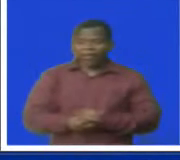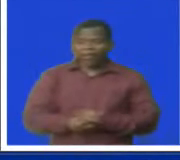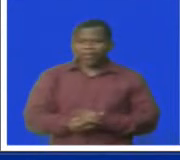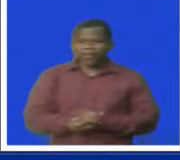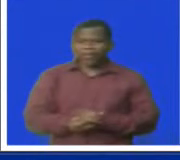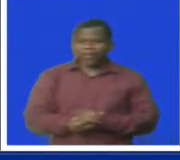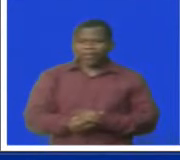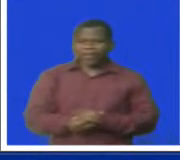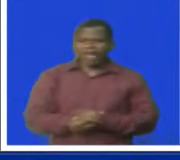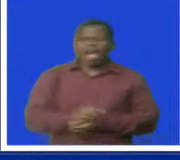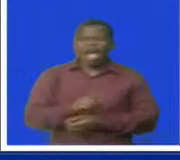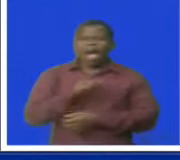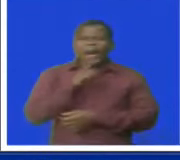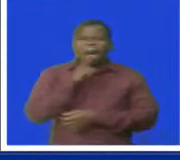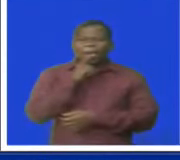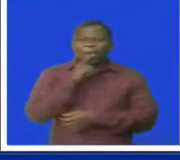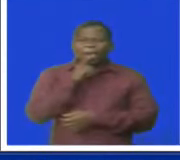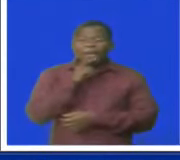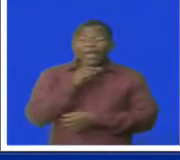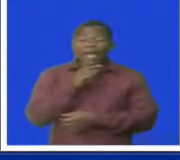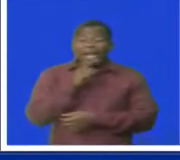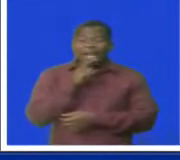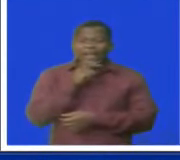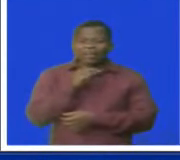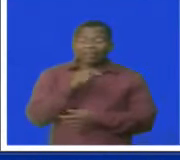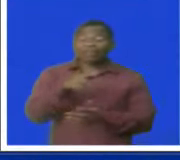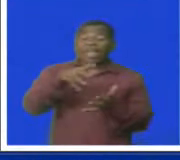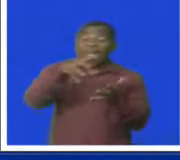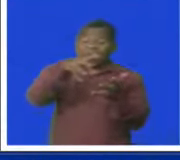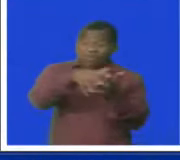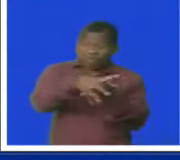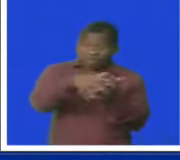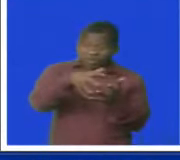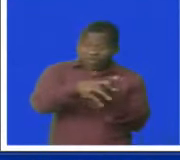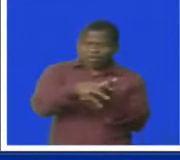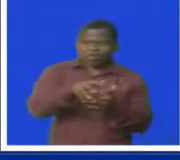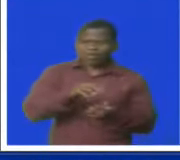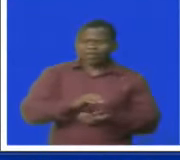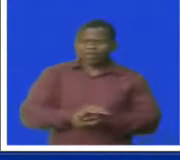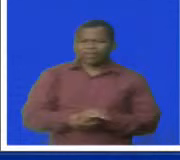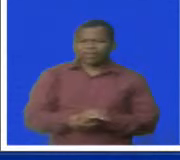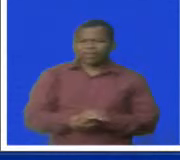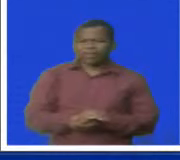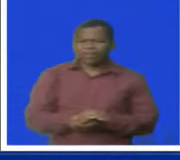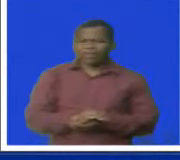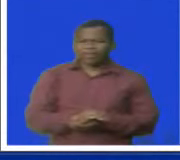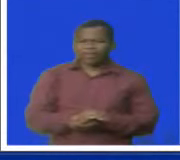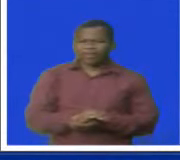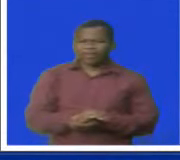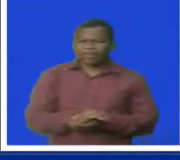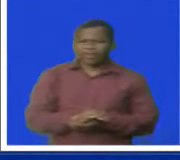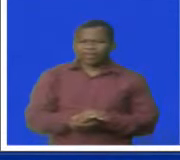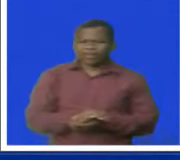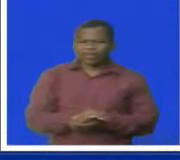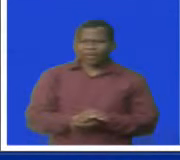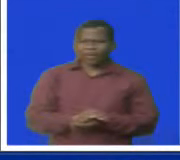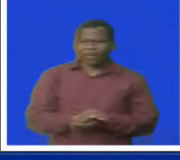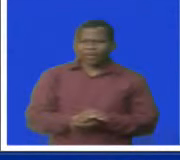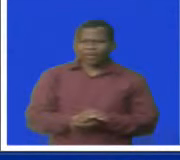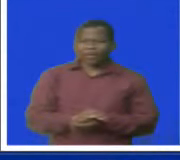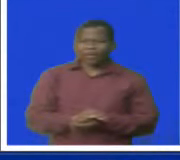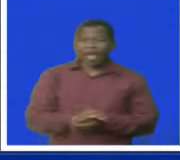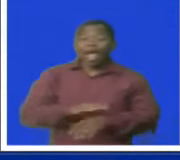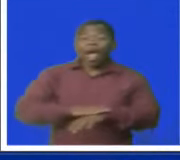monsters who are probably my age who also get involved. But most of them are the age mates, or somewhere